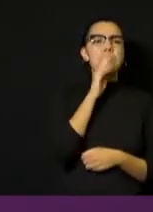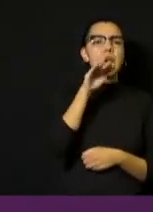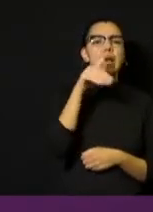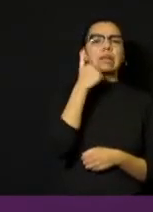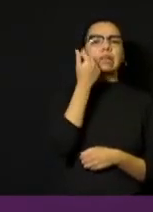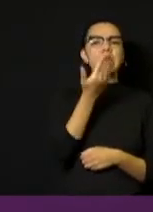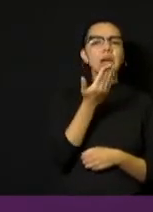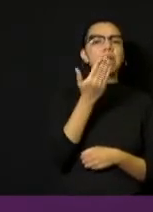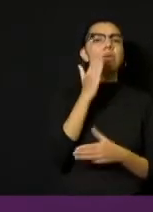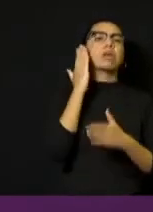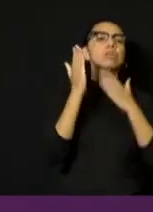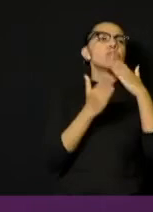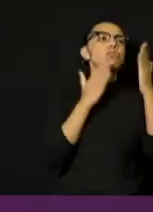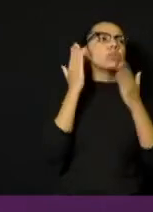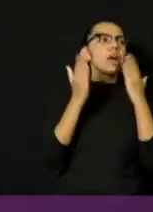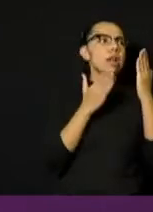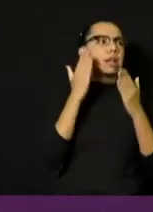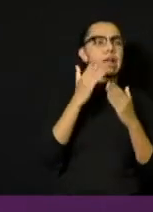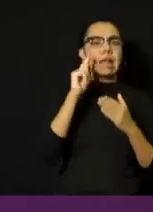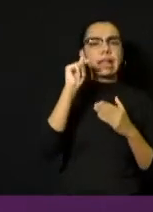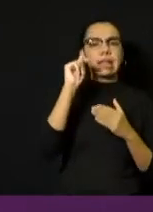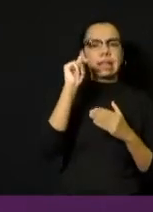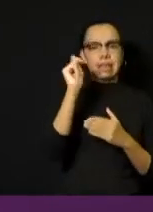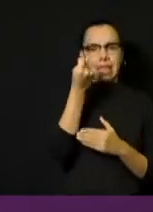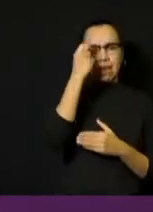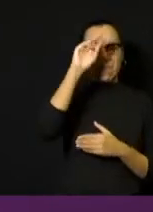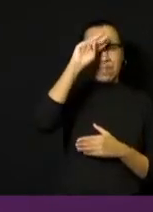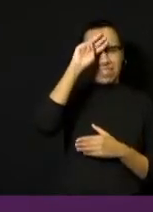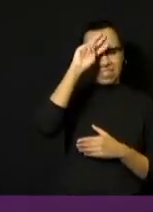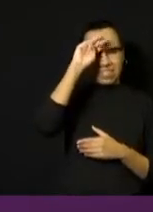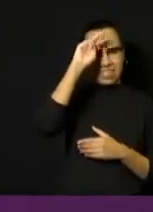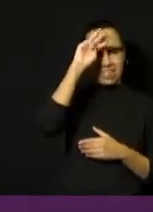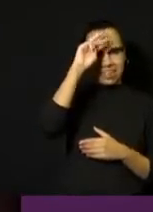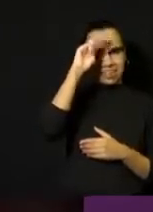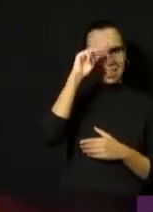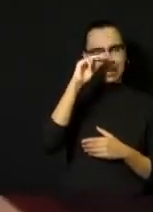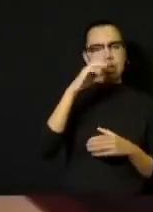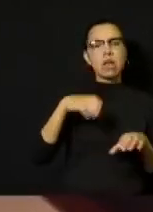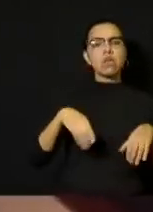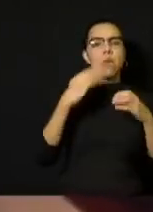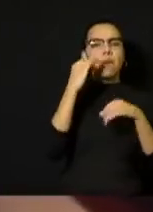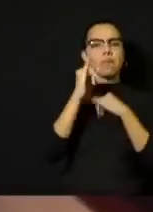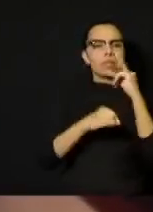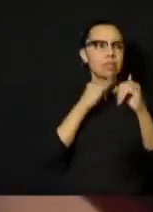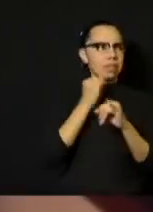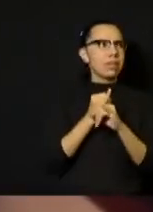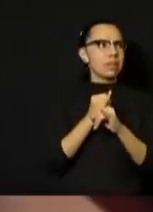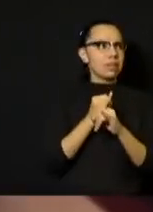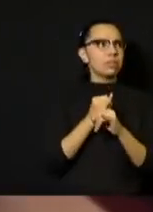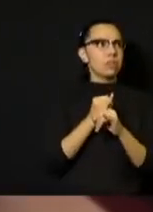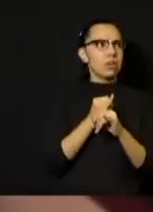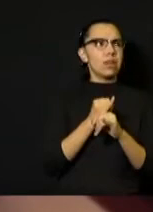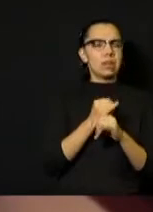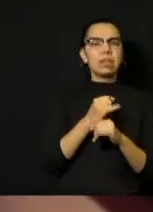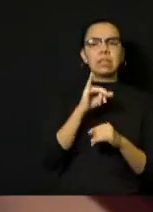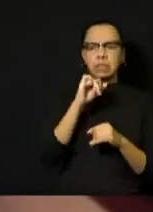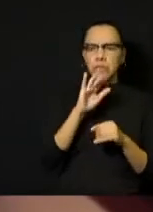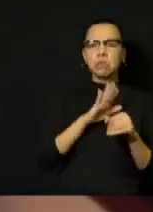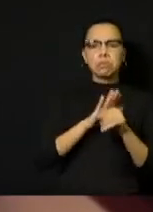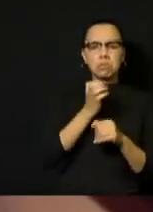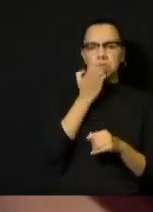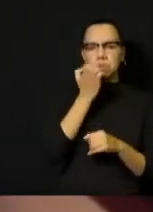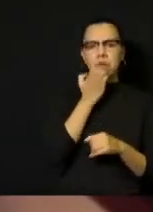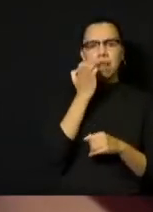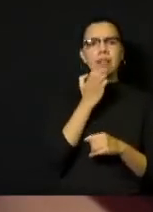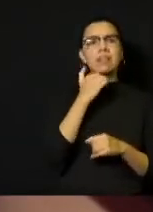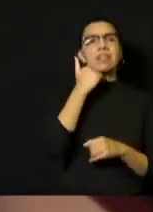my son said, you know, father, well, she was an alumni from the Tech Monterrey in the international trade.